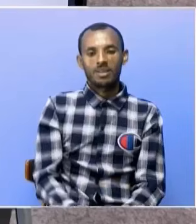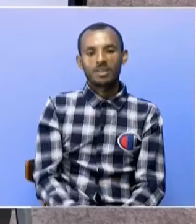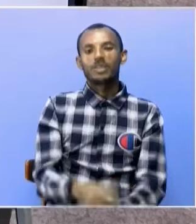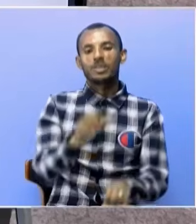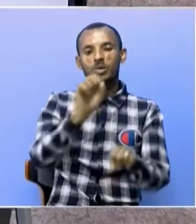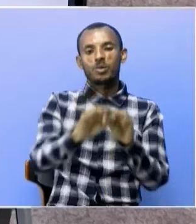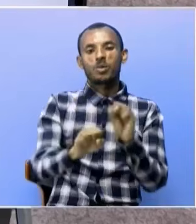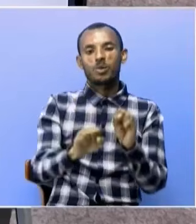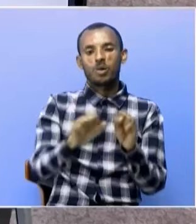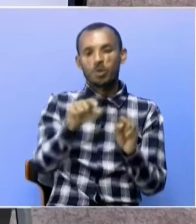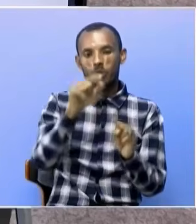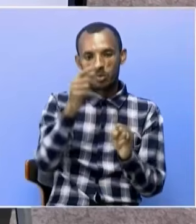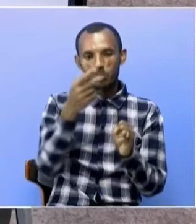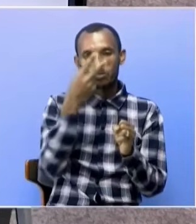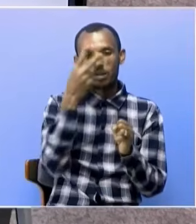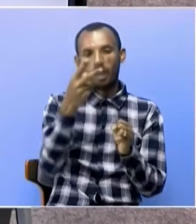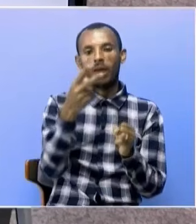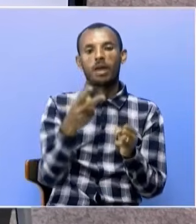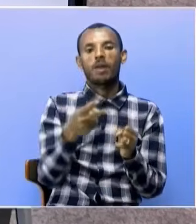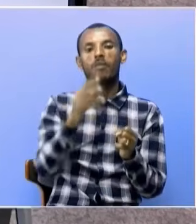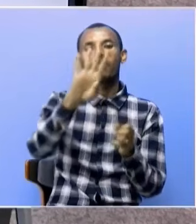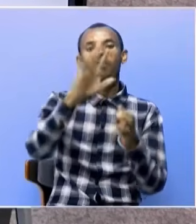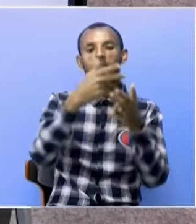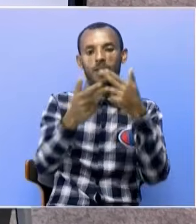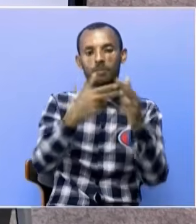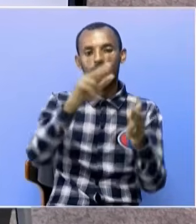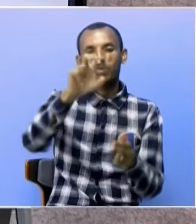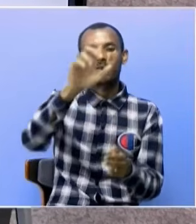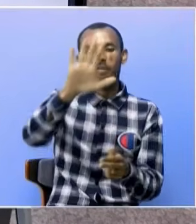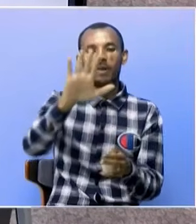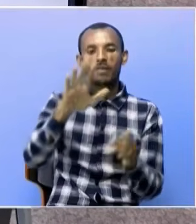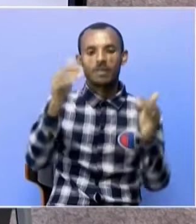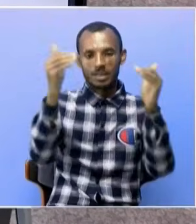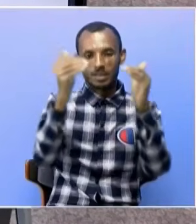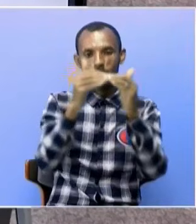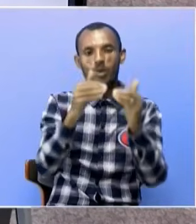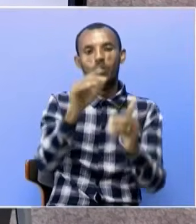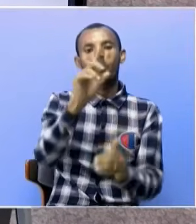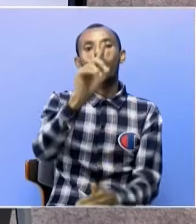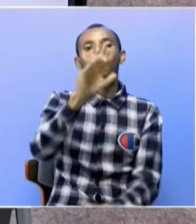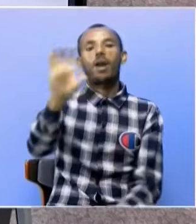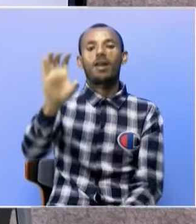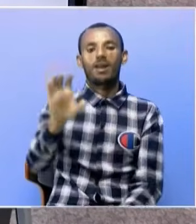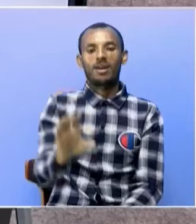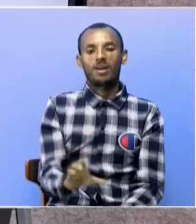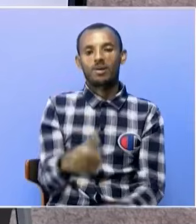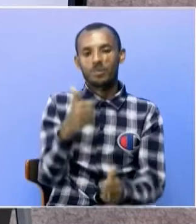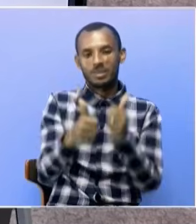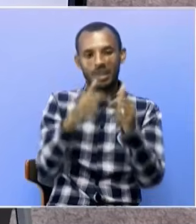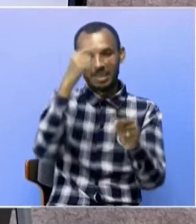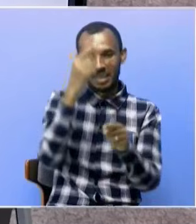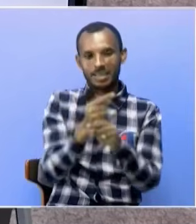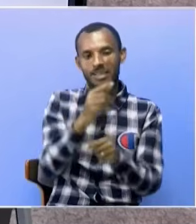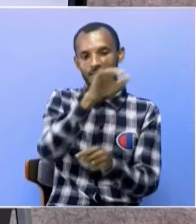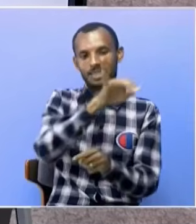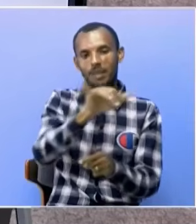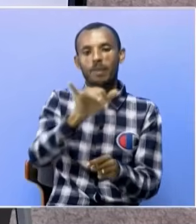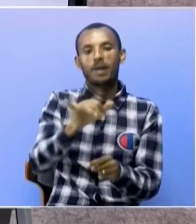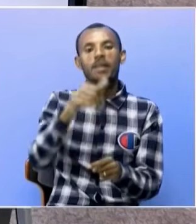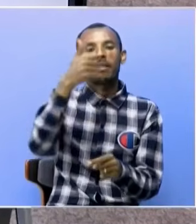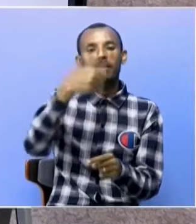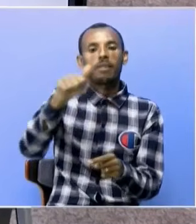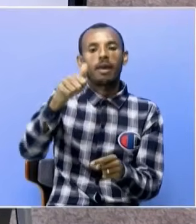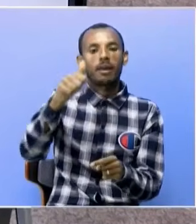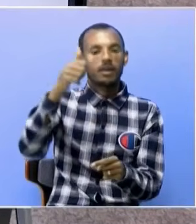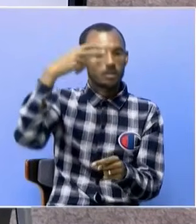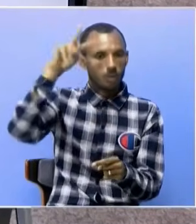So as you can check, 4 times 25 is 100, which is exactly the same as 10 square, which